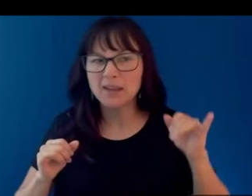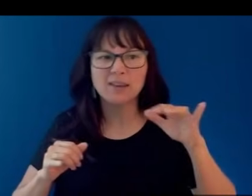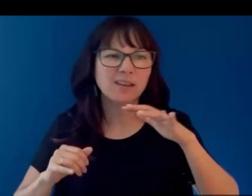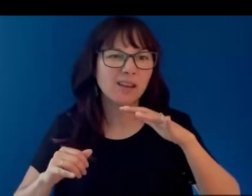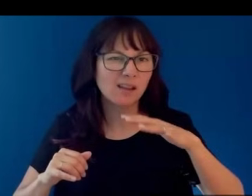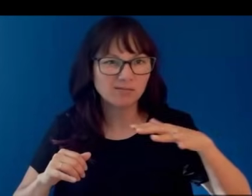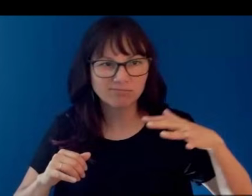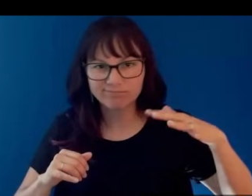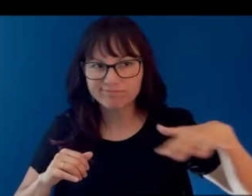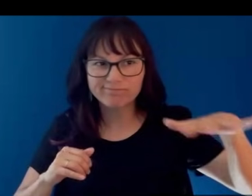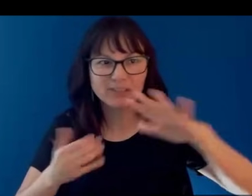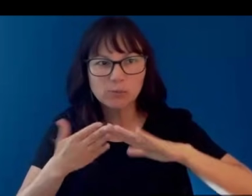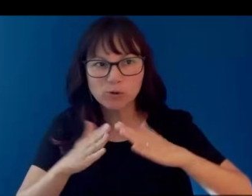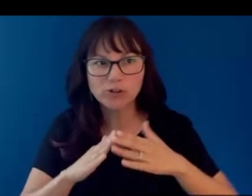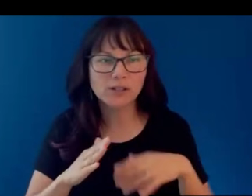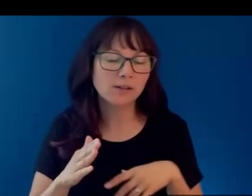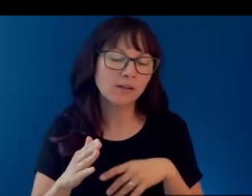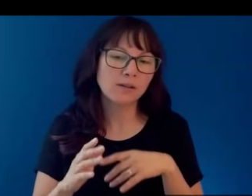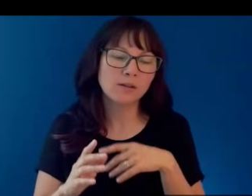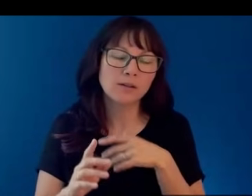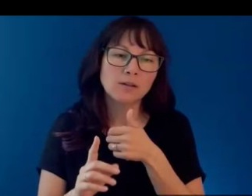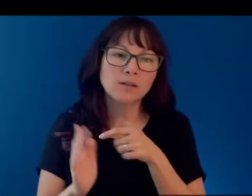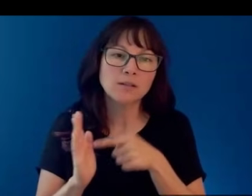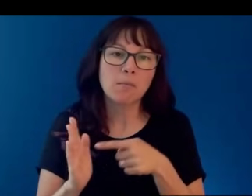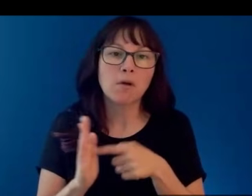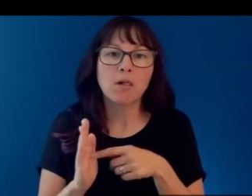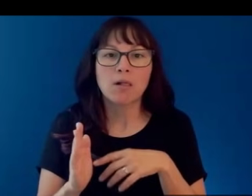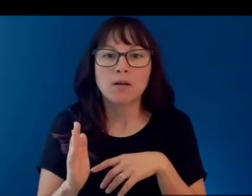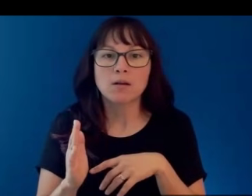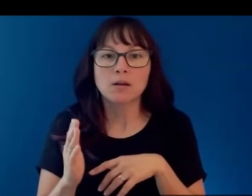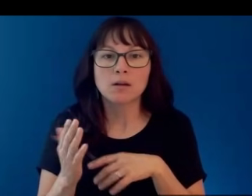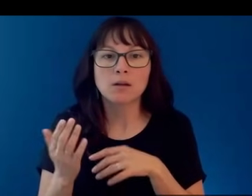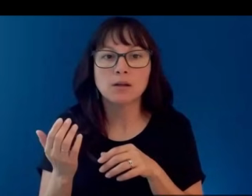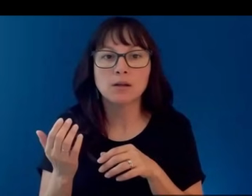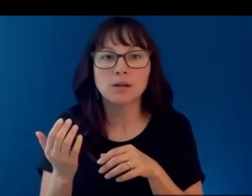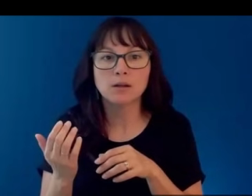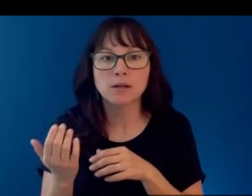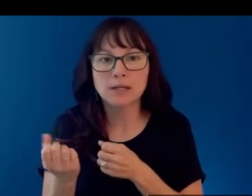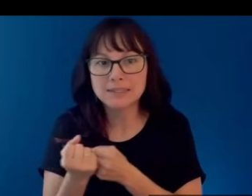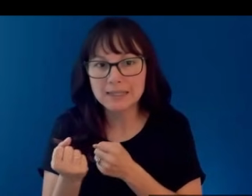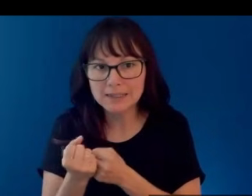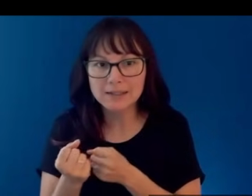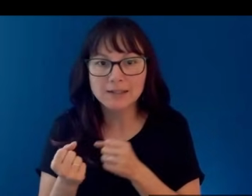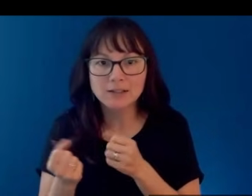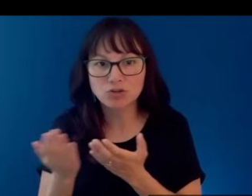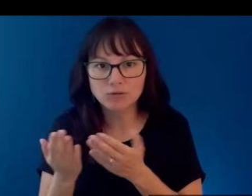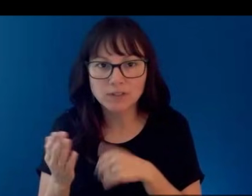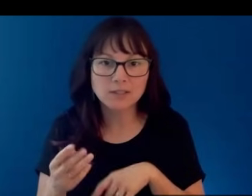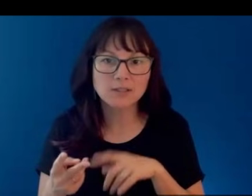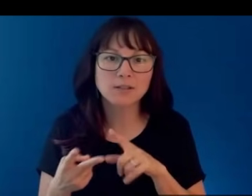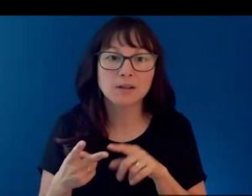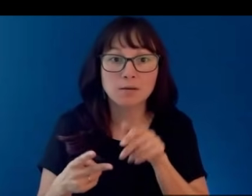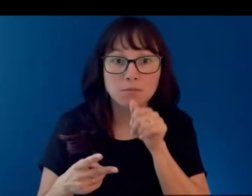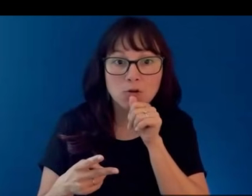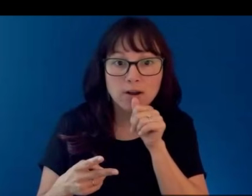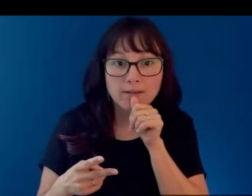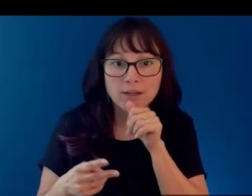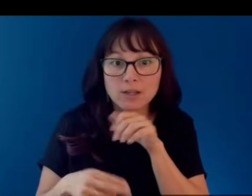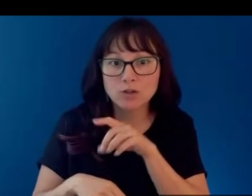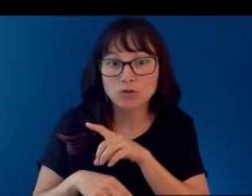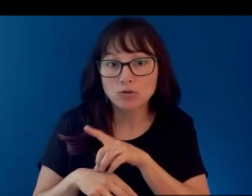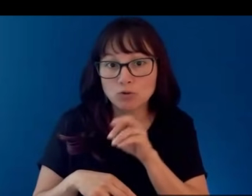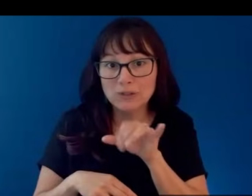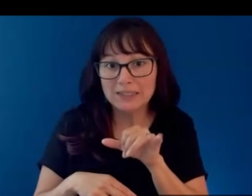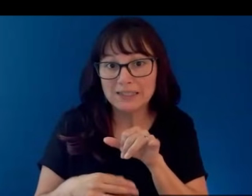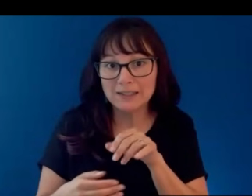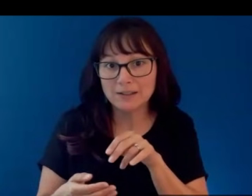as attendant care services, private duty nursing, and help with household chores. These supports